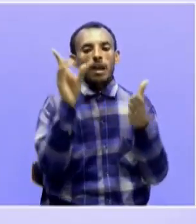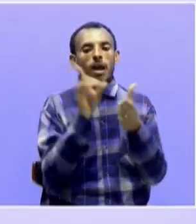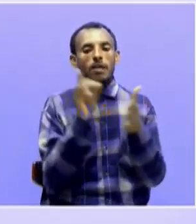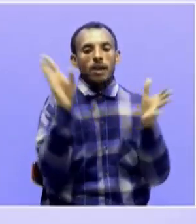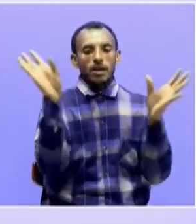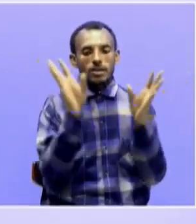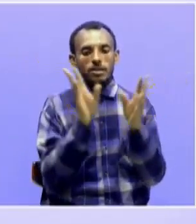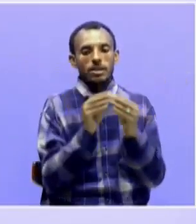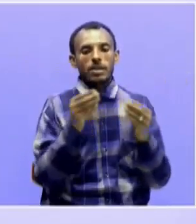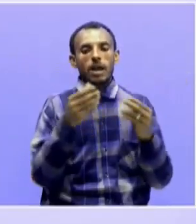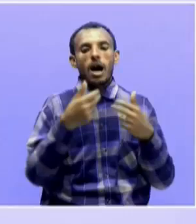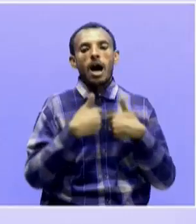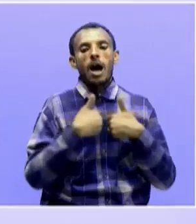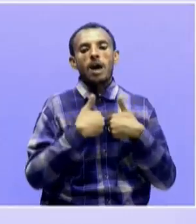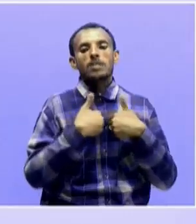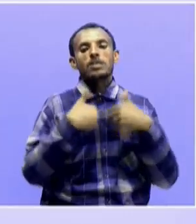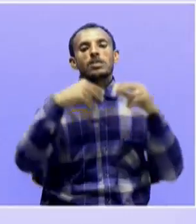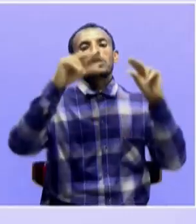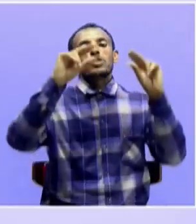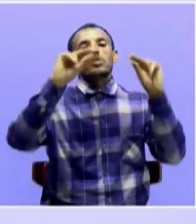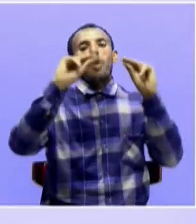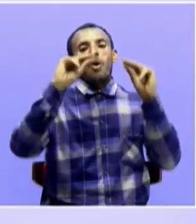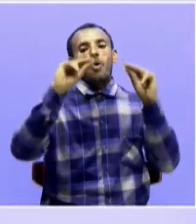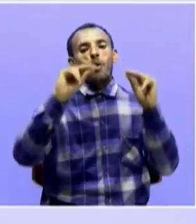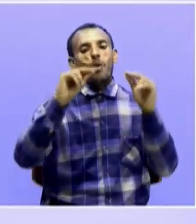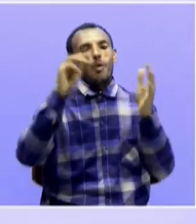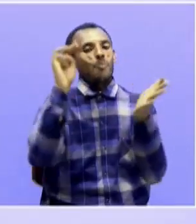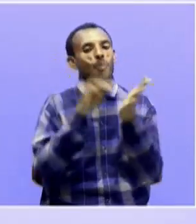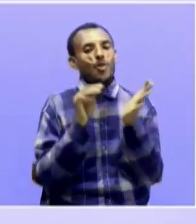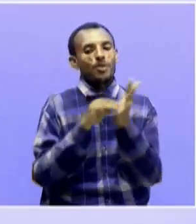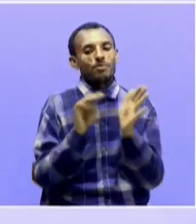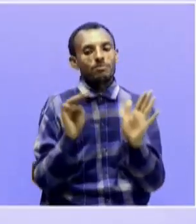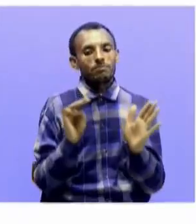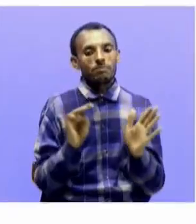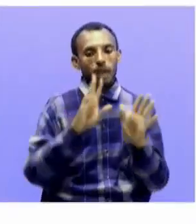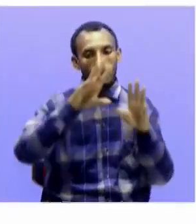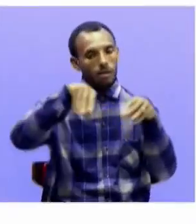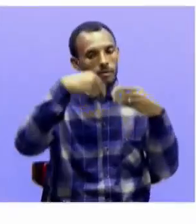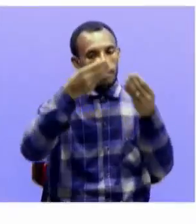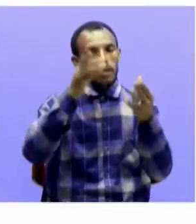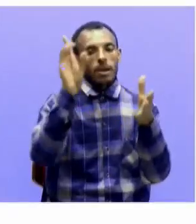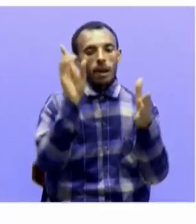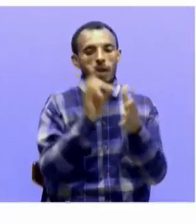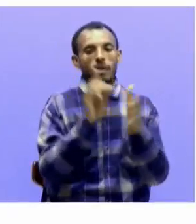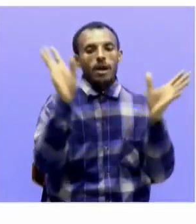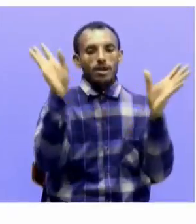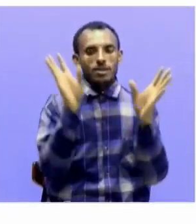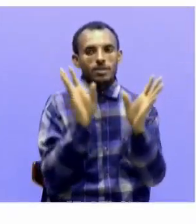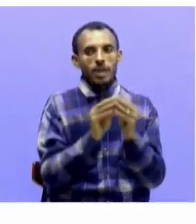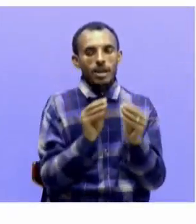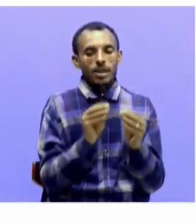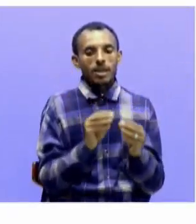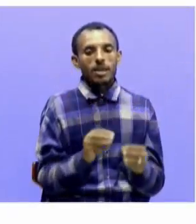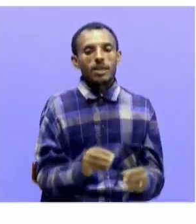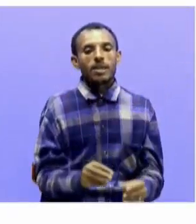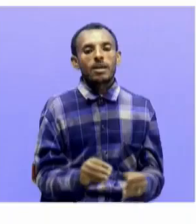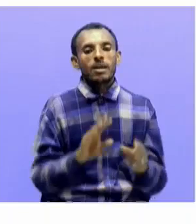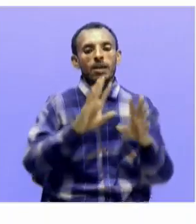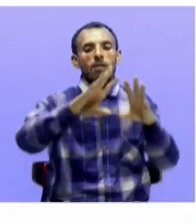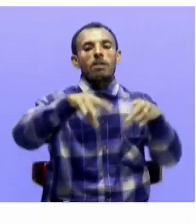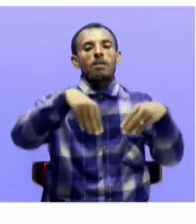has no mode. Therefore, the given data set, the given